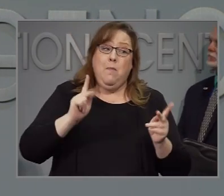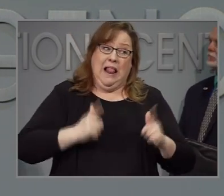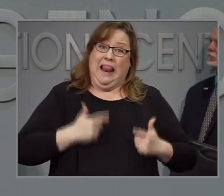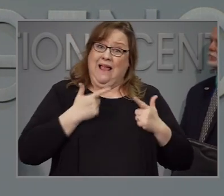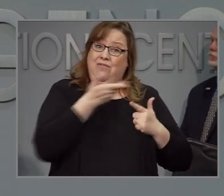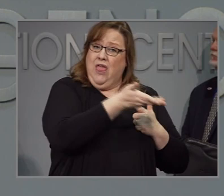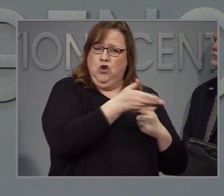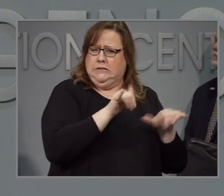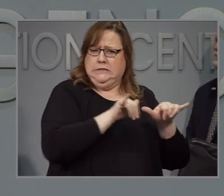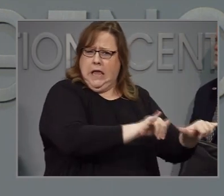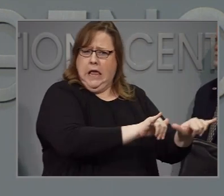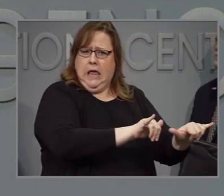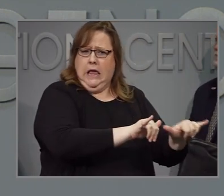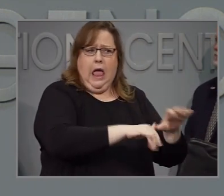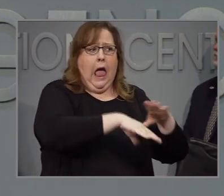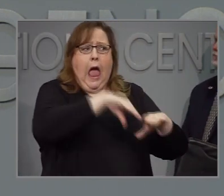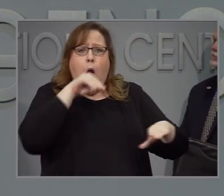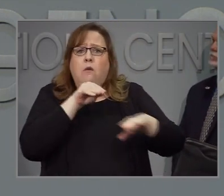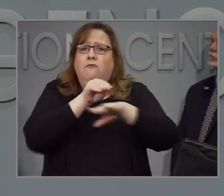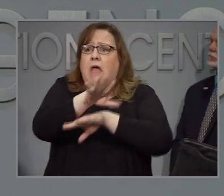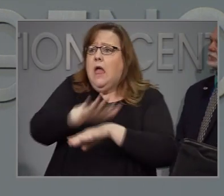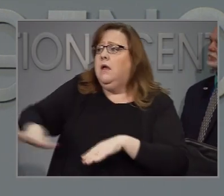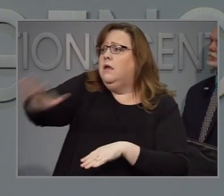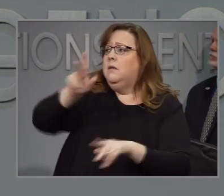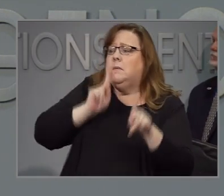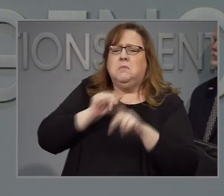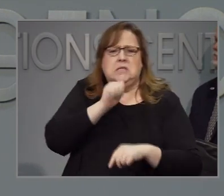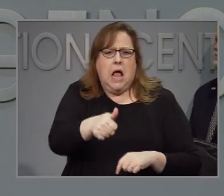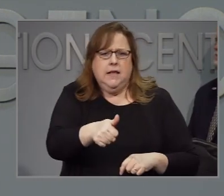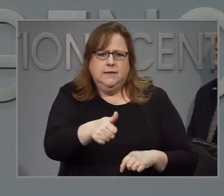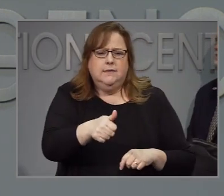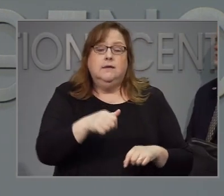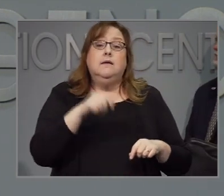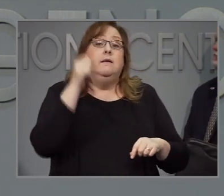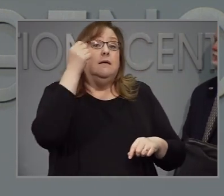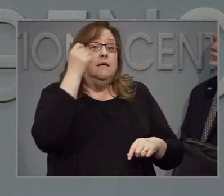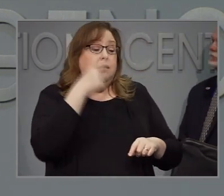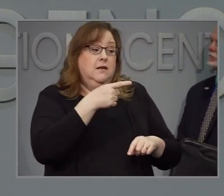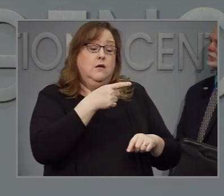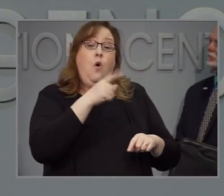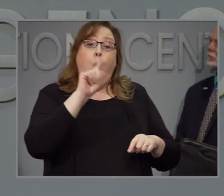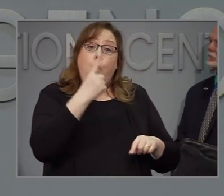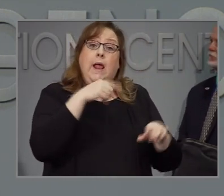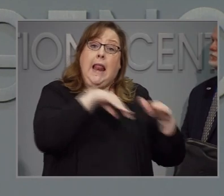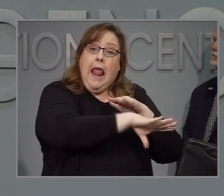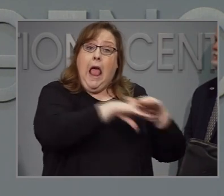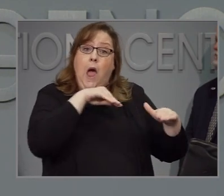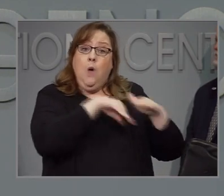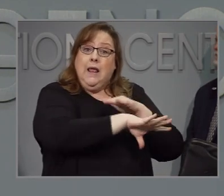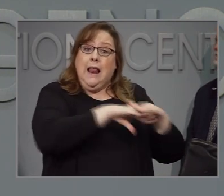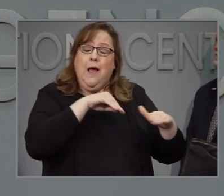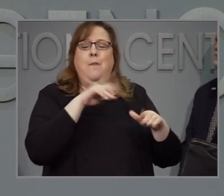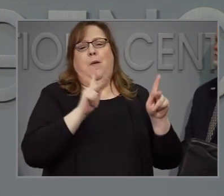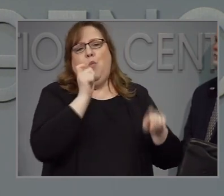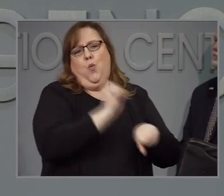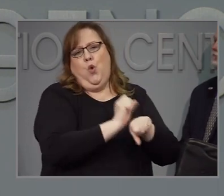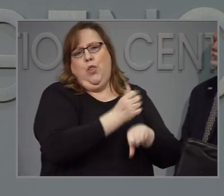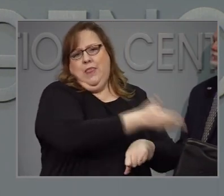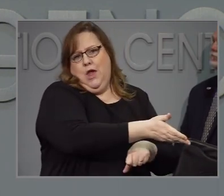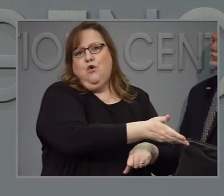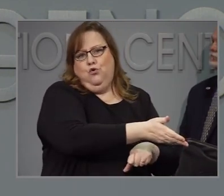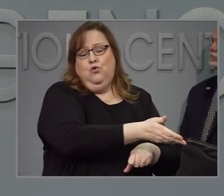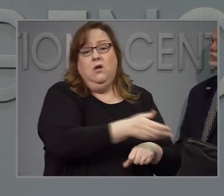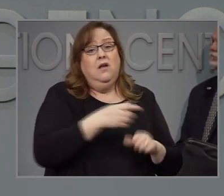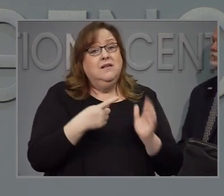the facility. But again, they don't necessarily live in that county or even in the close proximity